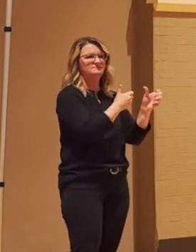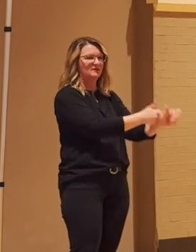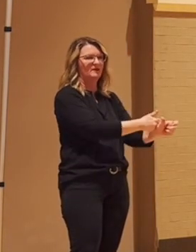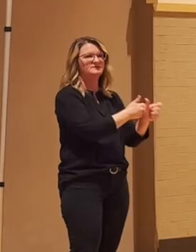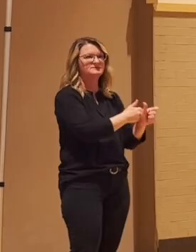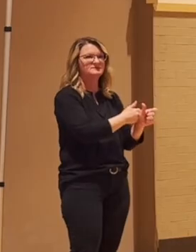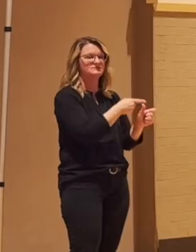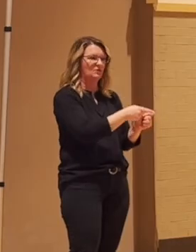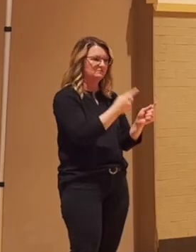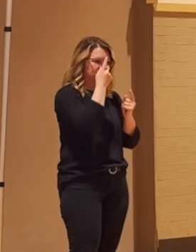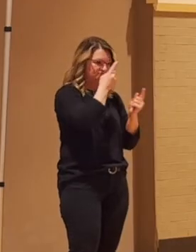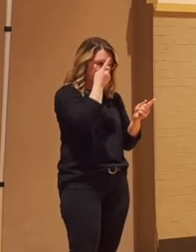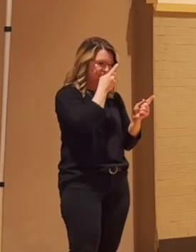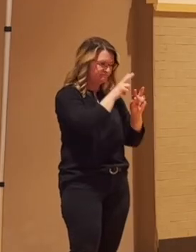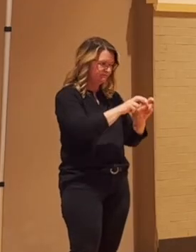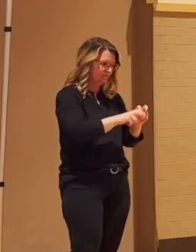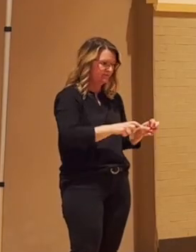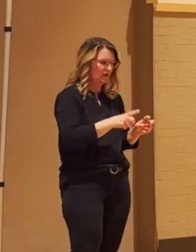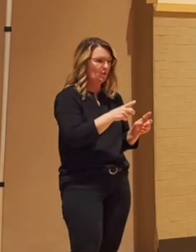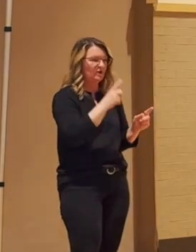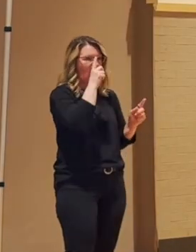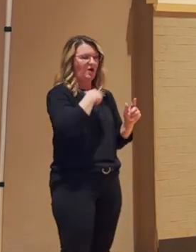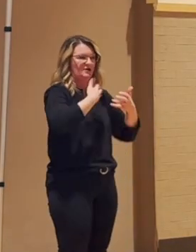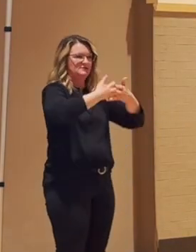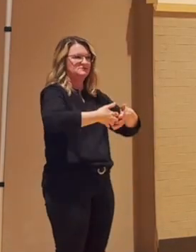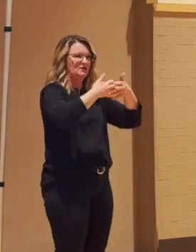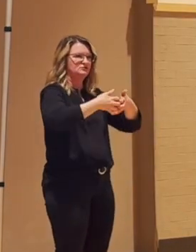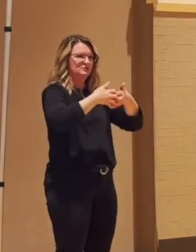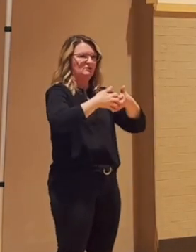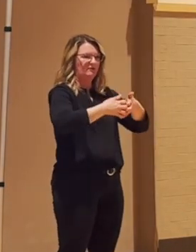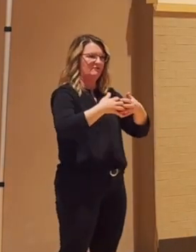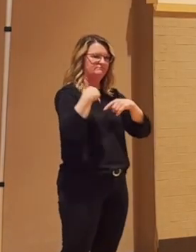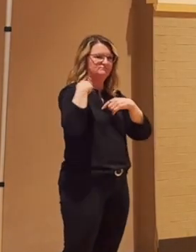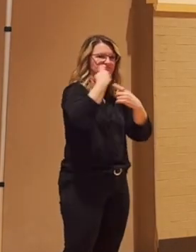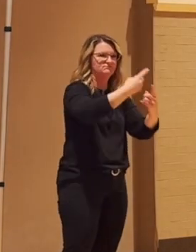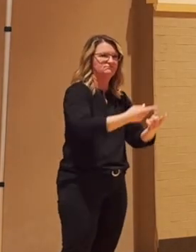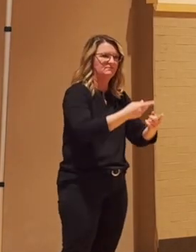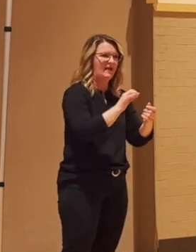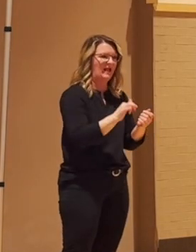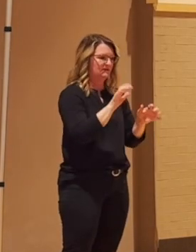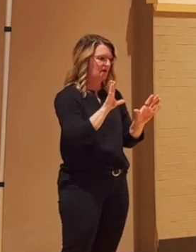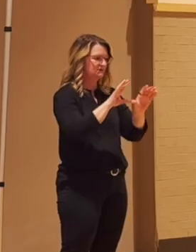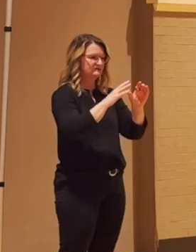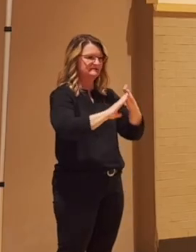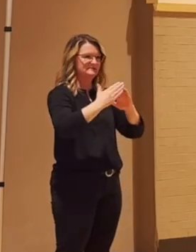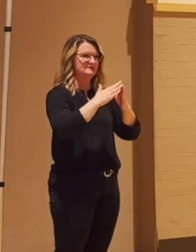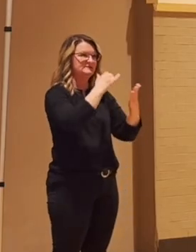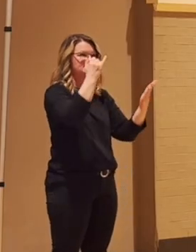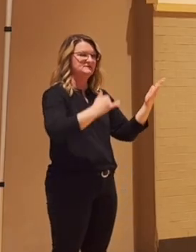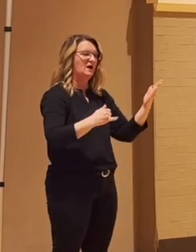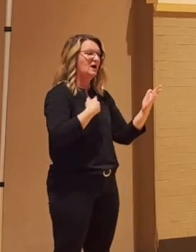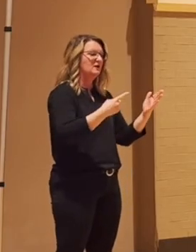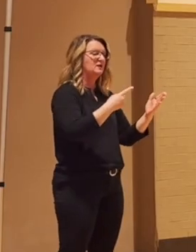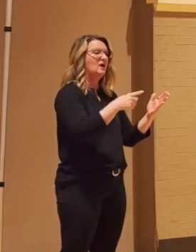thorough consideration regarding industrial heritage and the specifics of industrial design, such as differences between